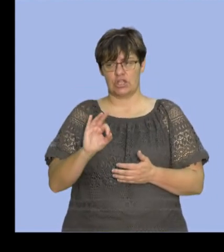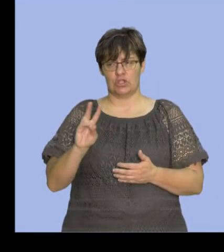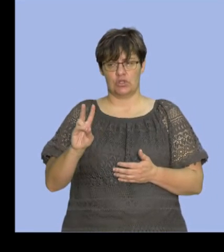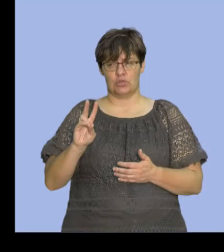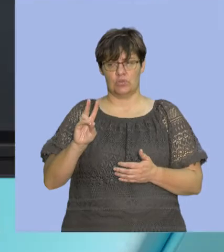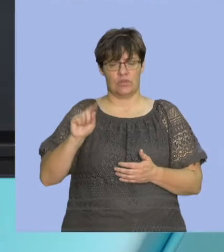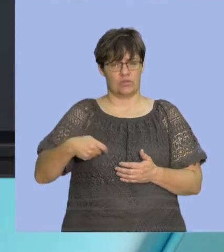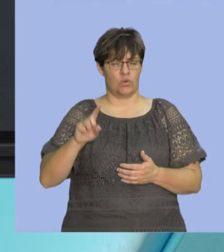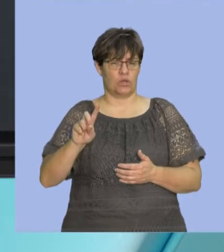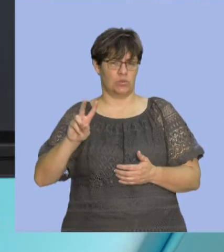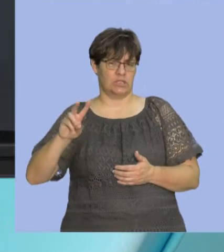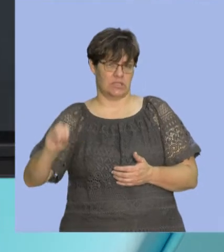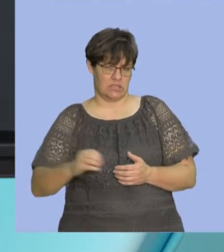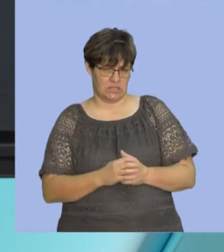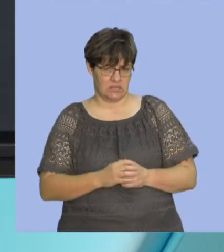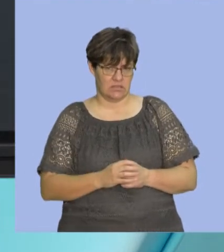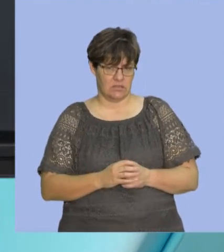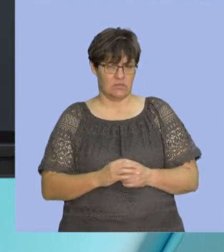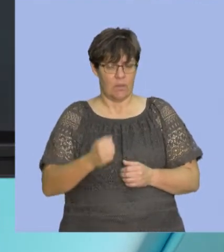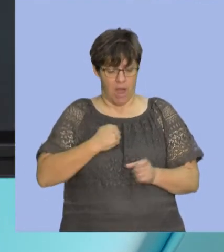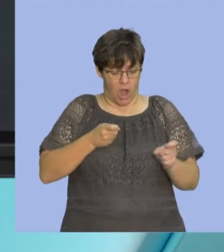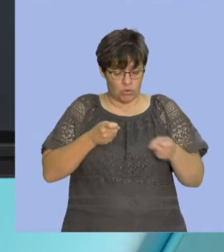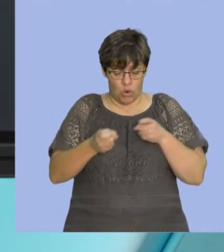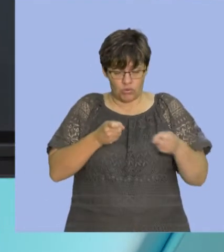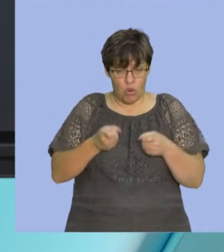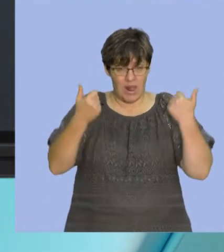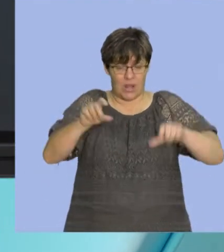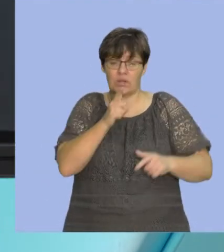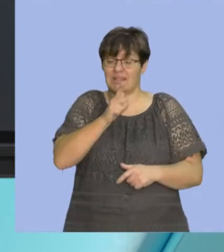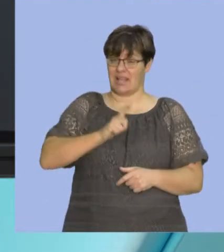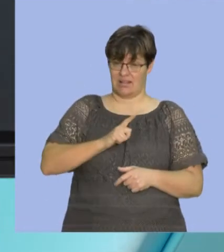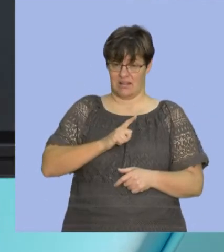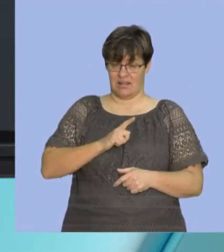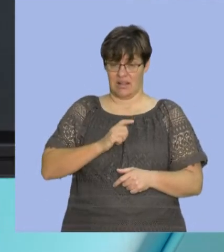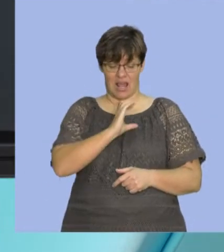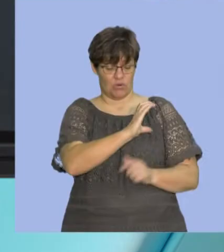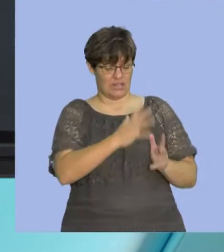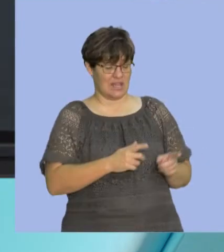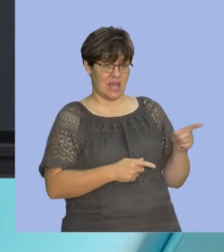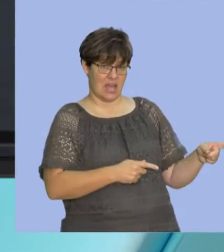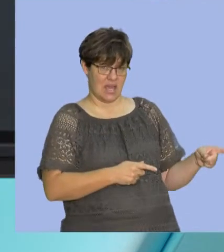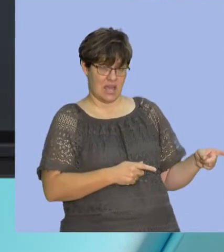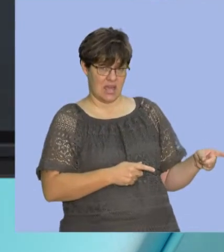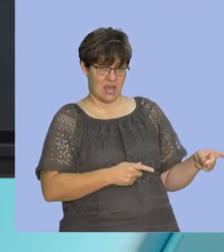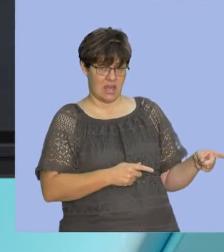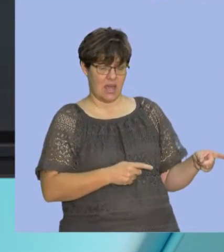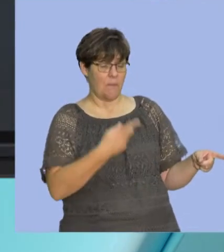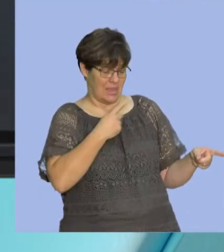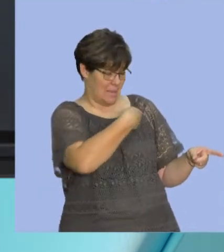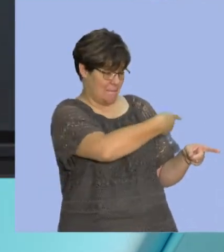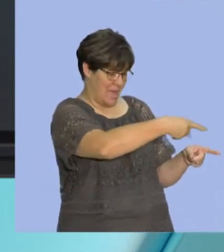32,120. In other words, my control account tells me that my creditors are owed an amount